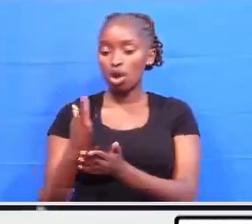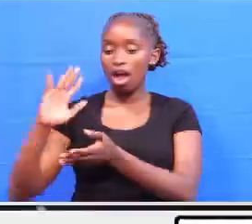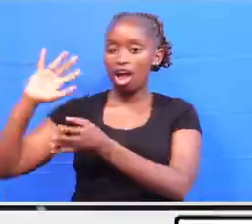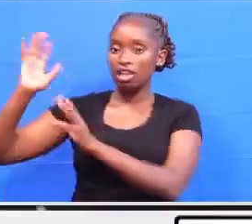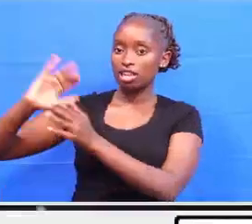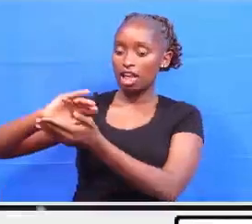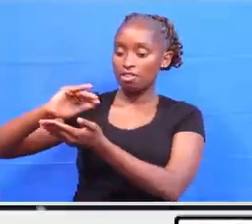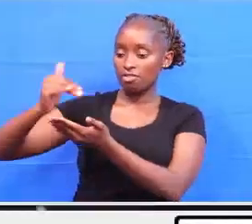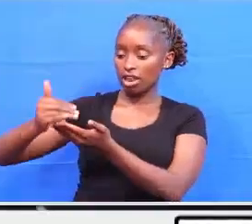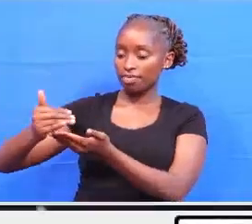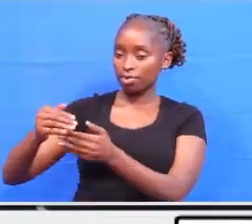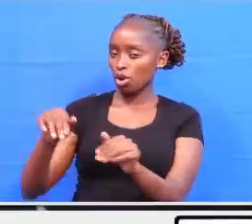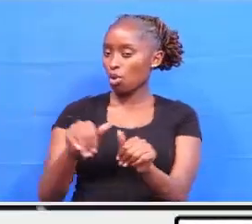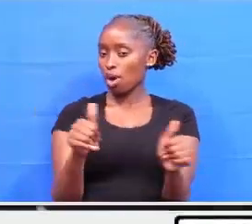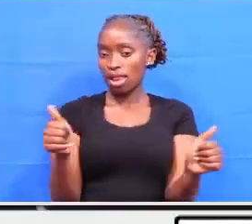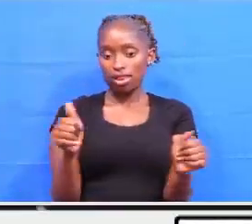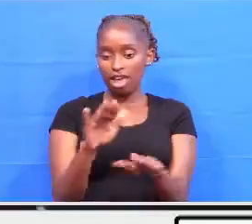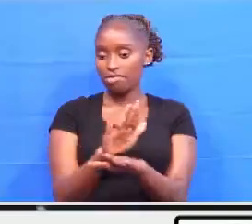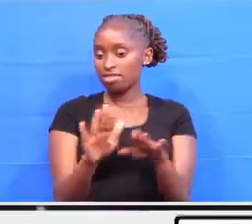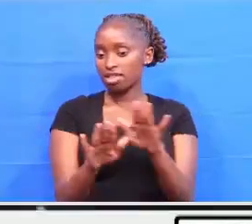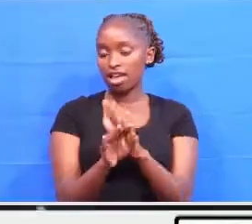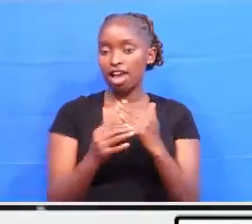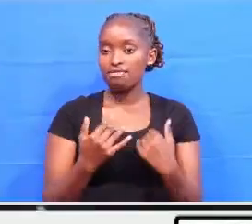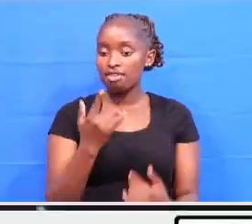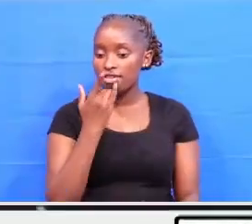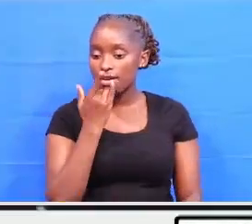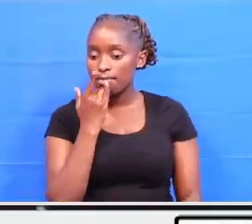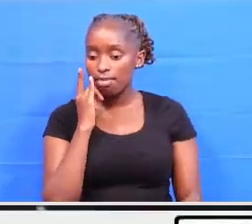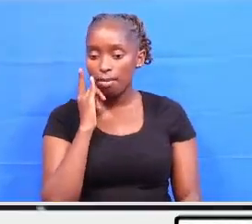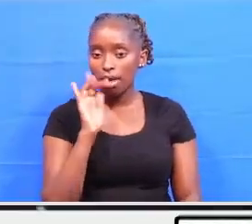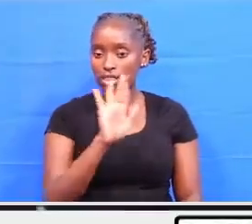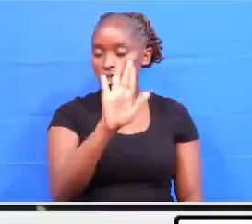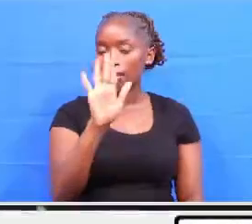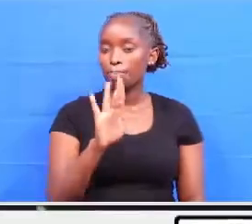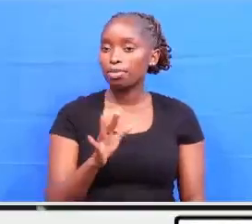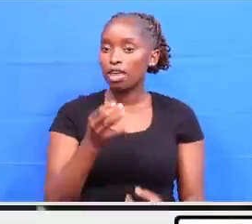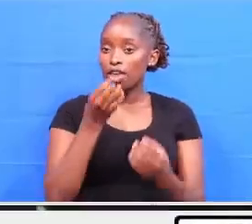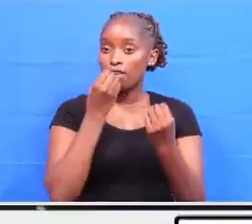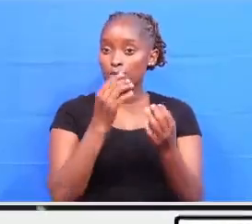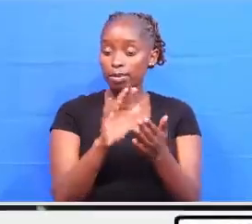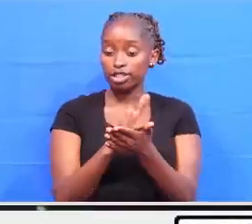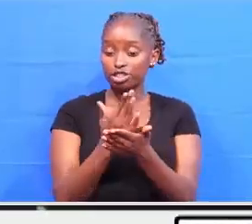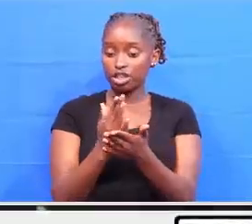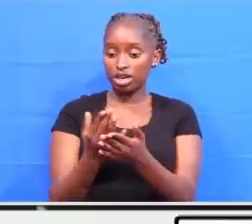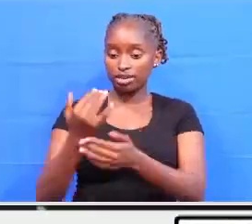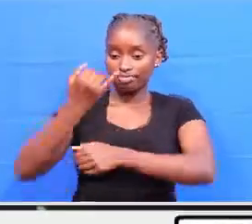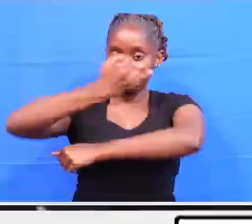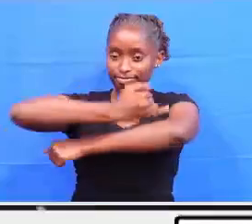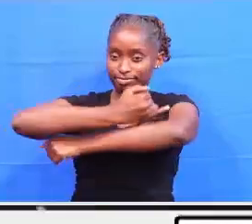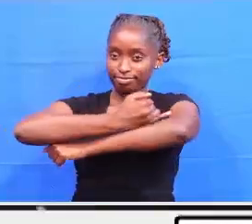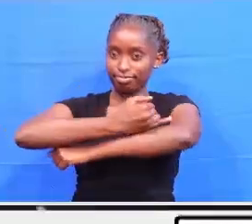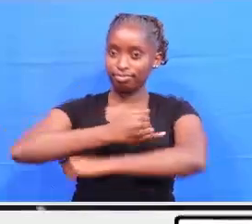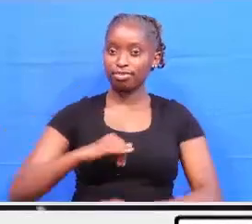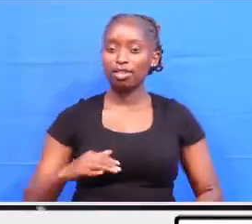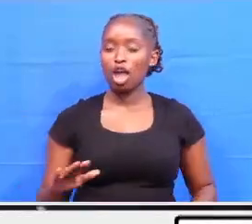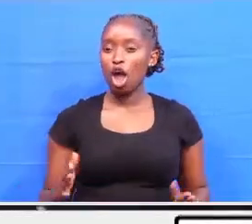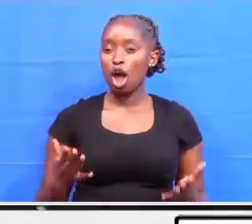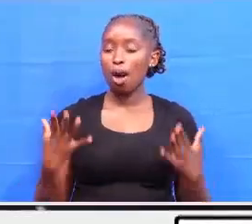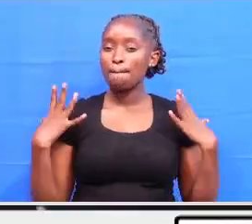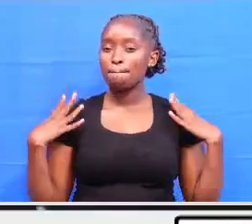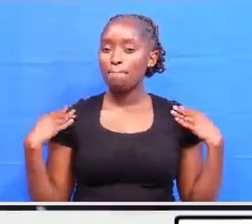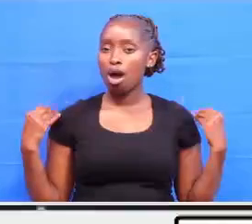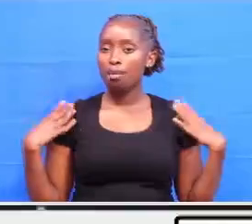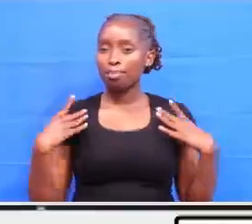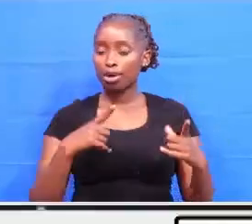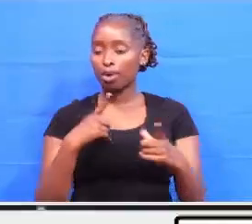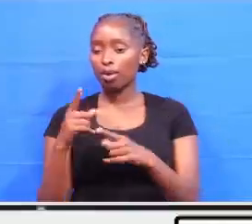However, of course, everything has its own gaps. You know, as an information sharing, you know, institution, how practical is it to go to a credit